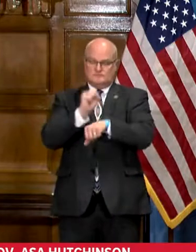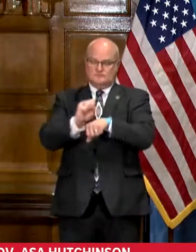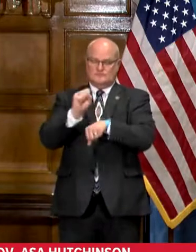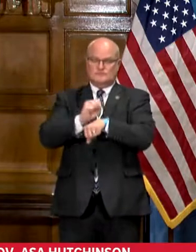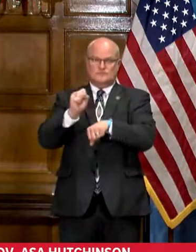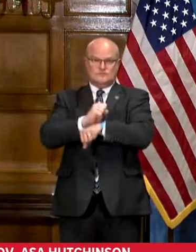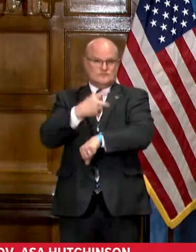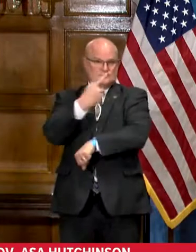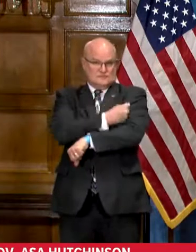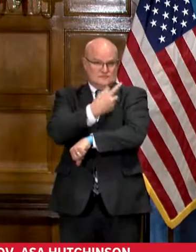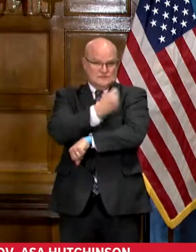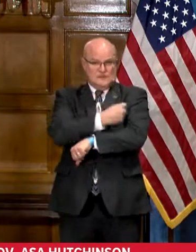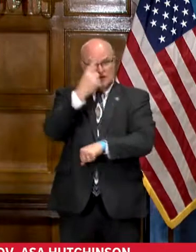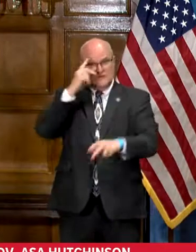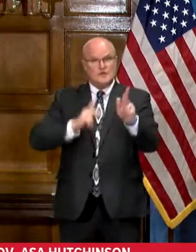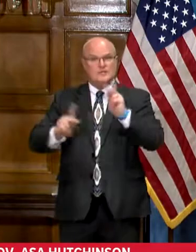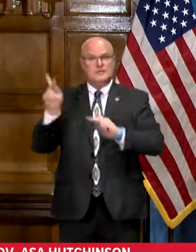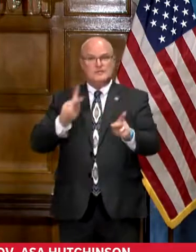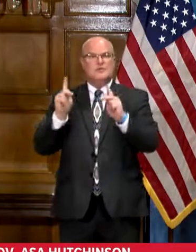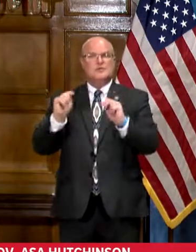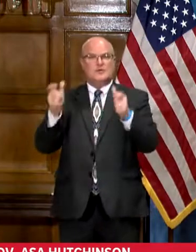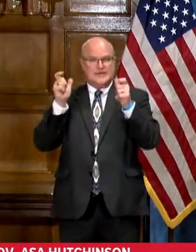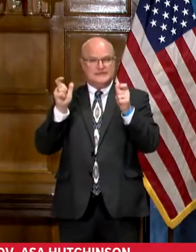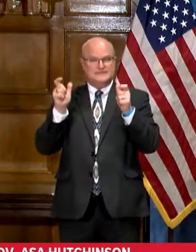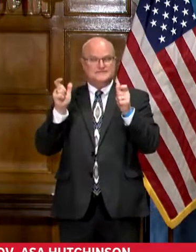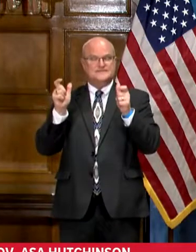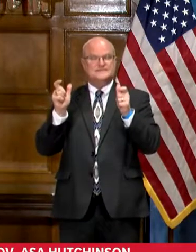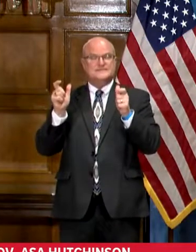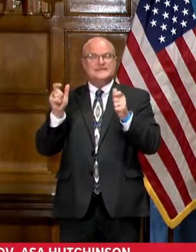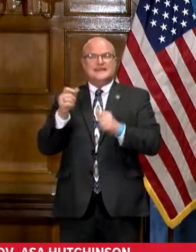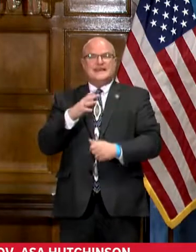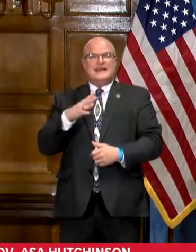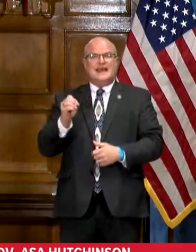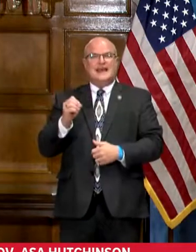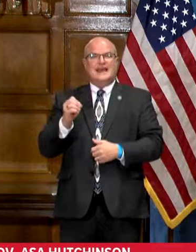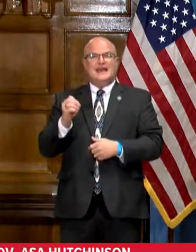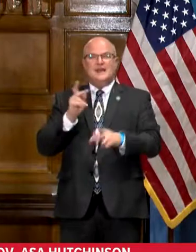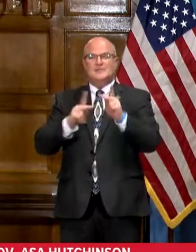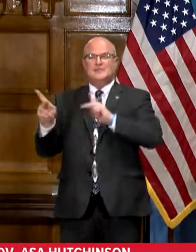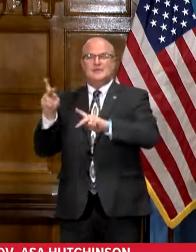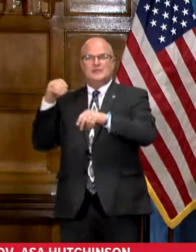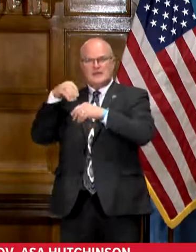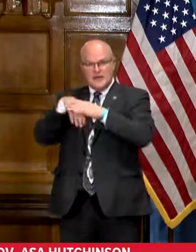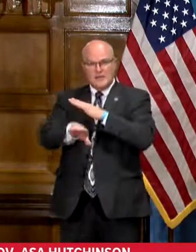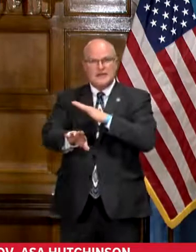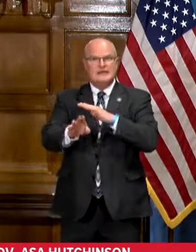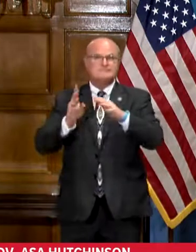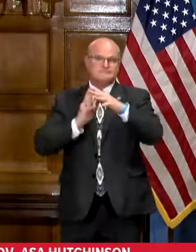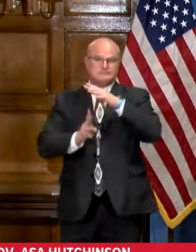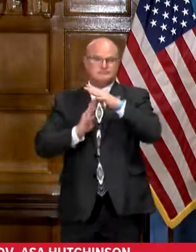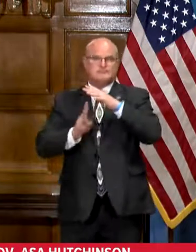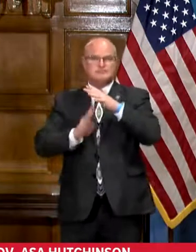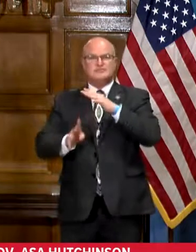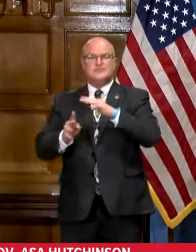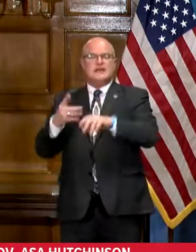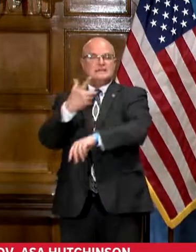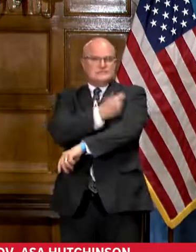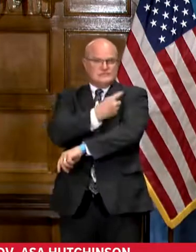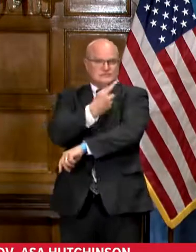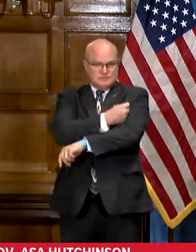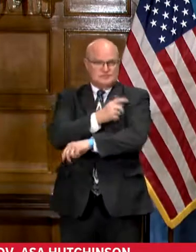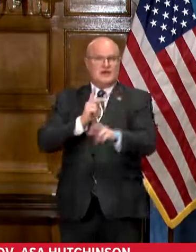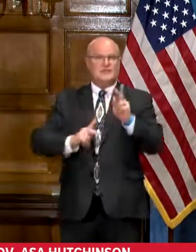of getting these vaccinations out quickly. They're coming in, they're moving out, we're getting into the arms